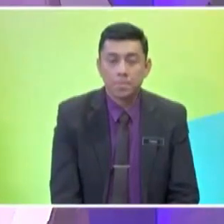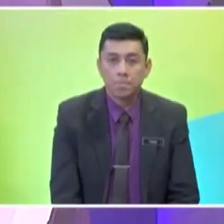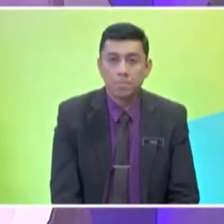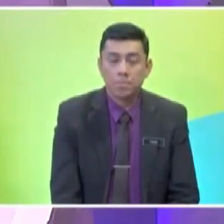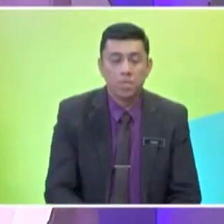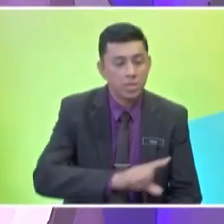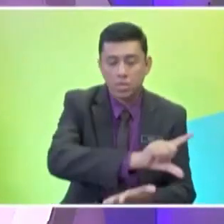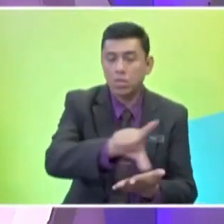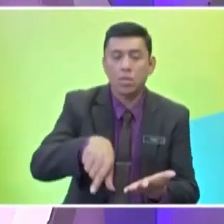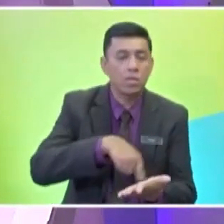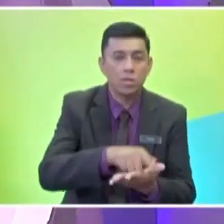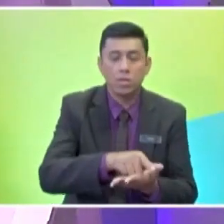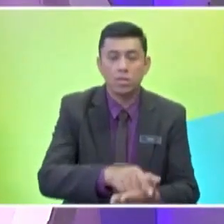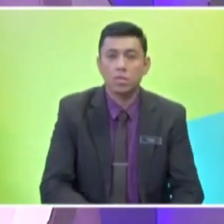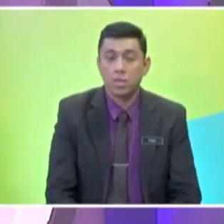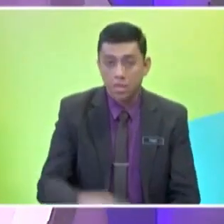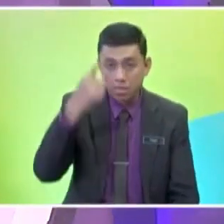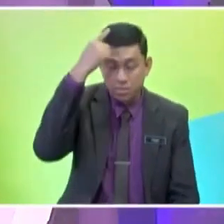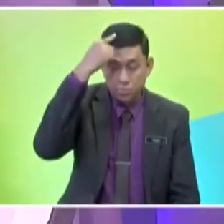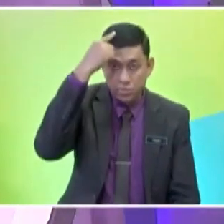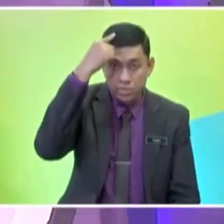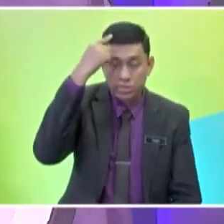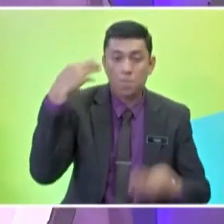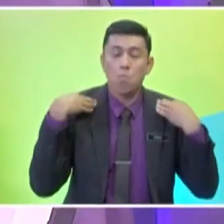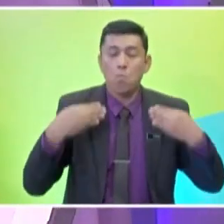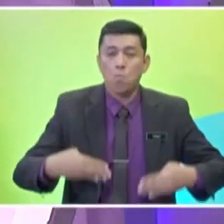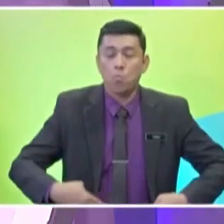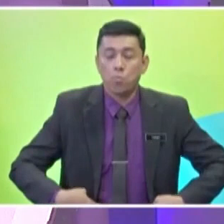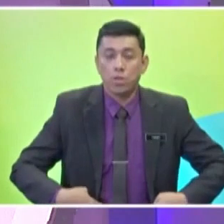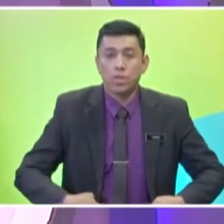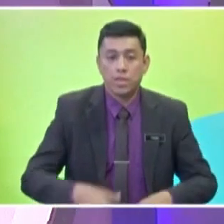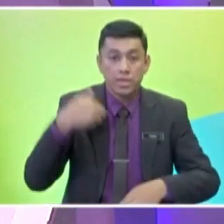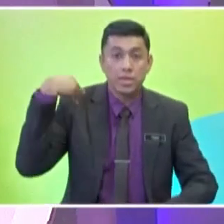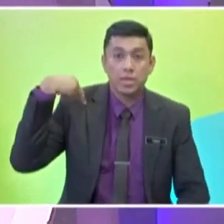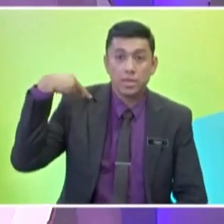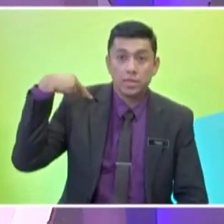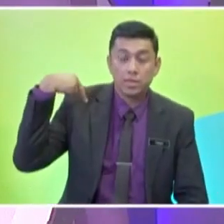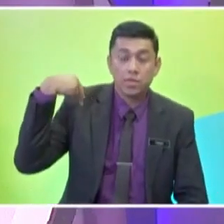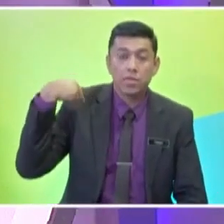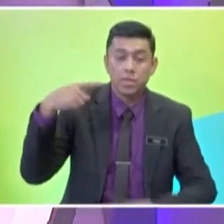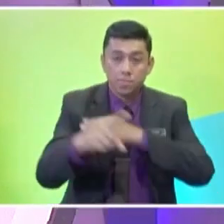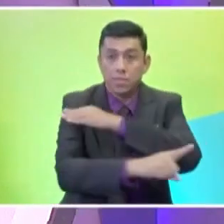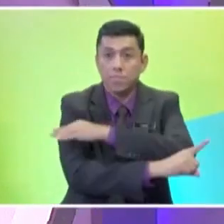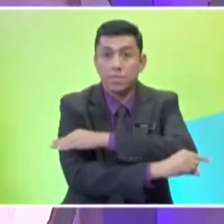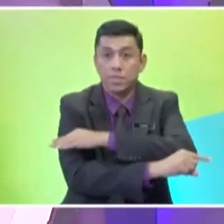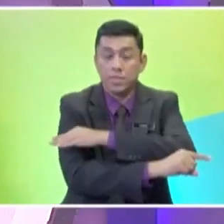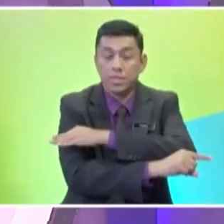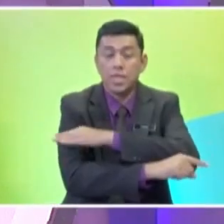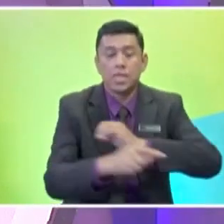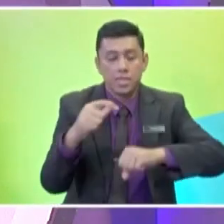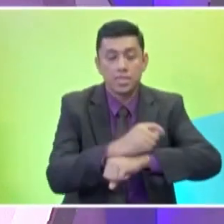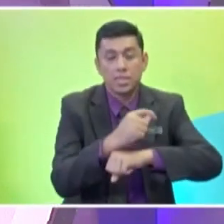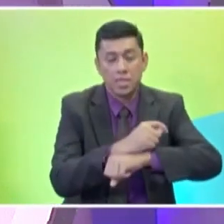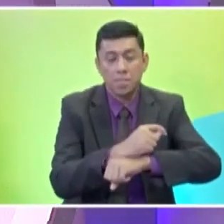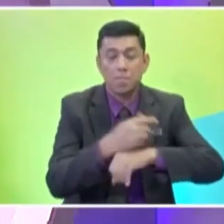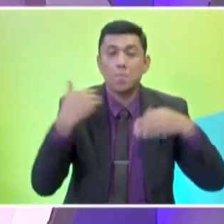all the animals, they have a head, they have body, they have legs, they have tails, all the tame animals, okay?